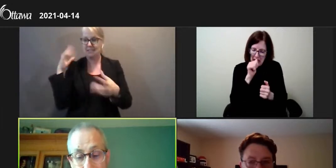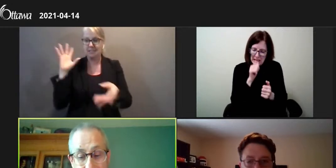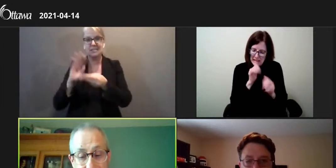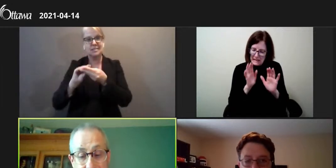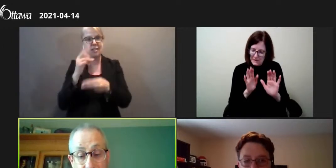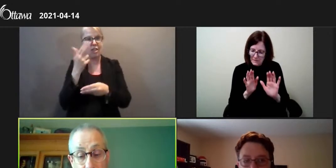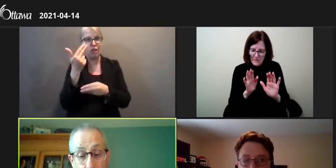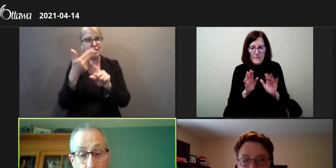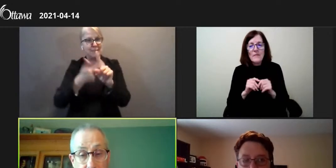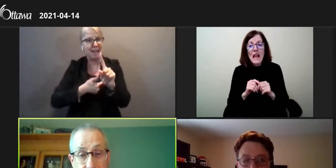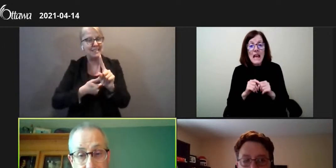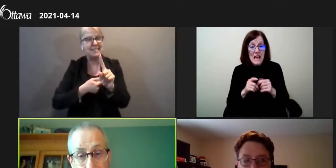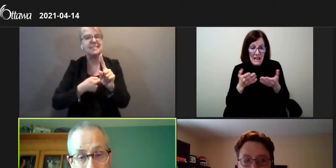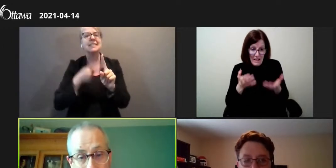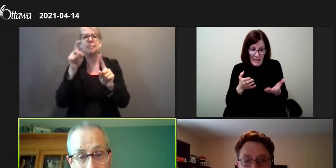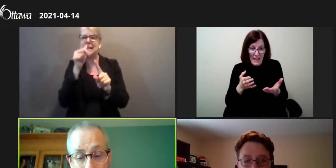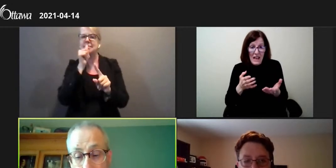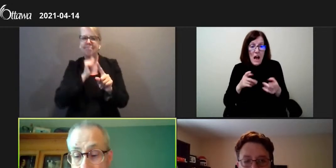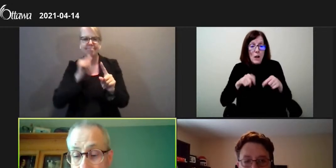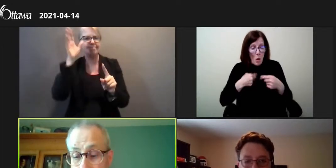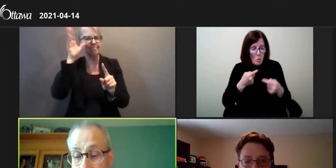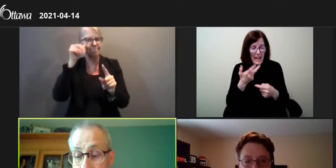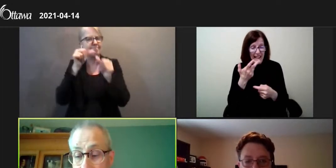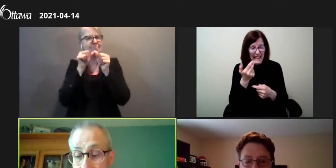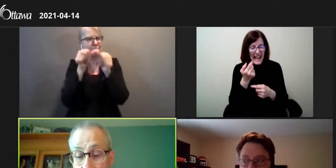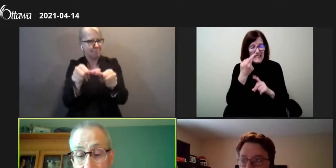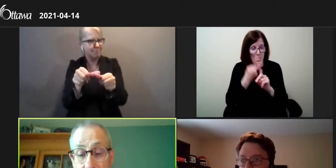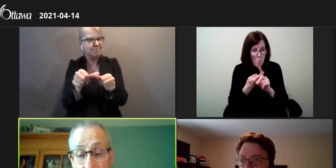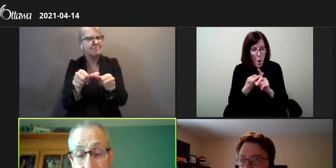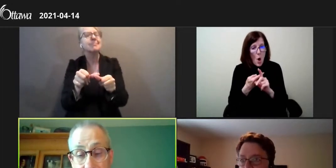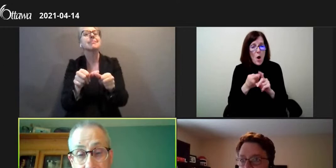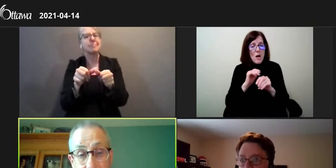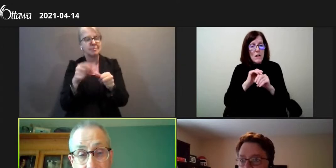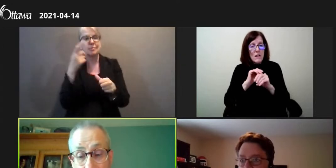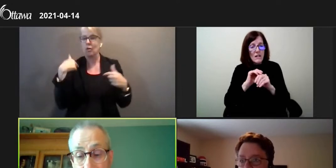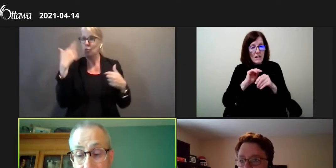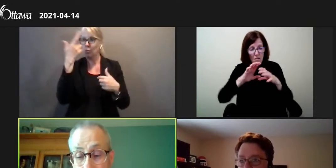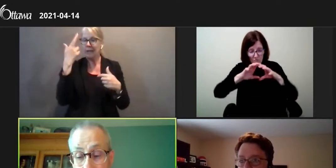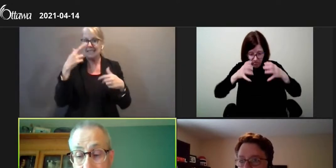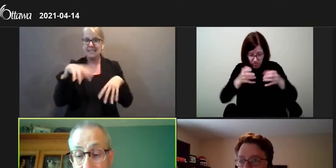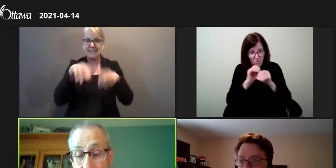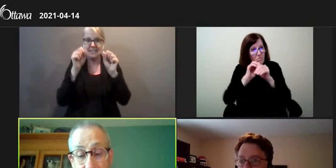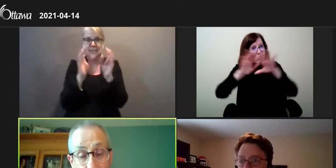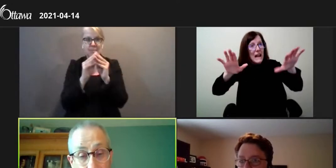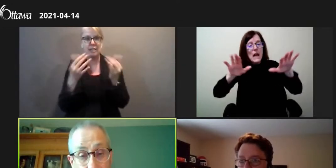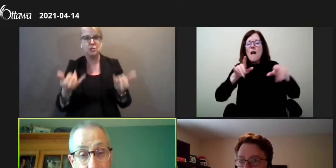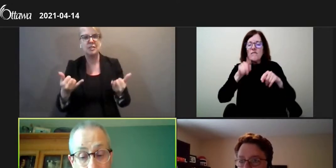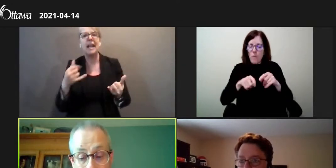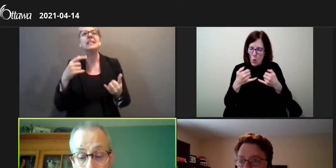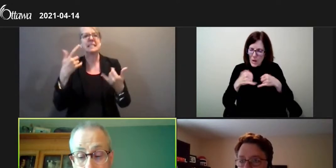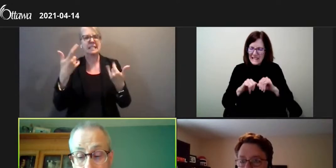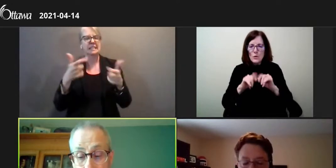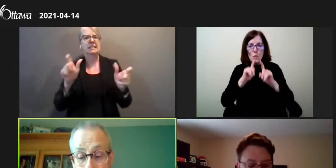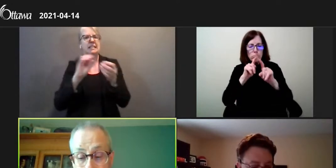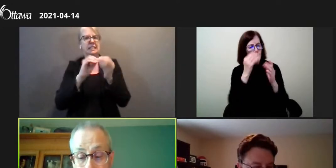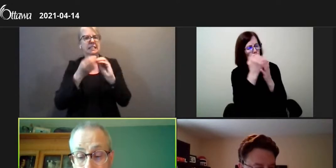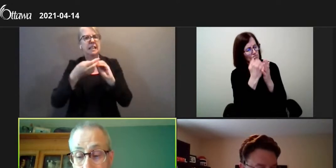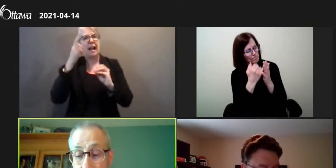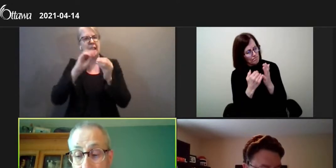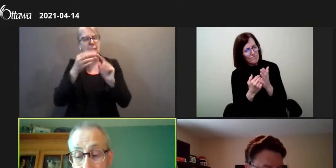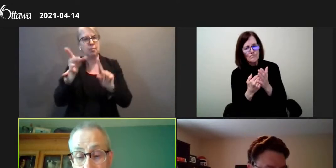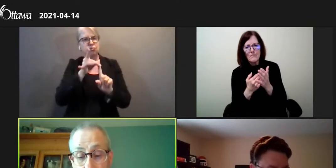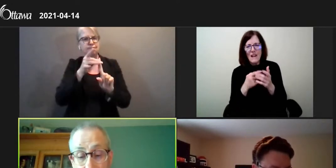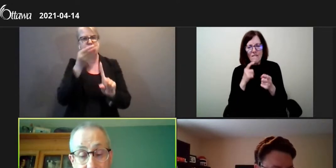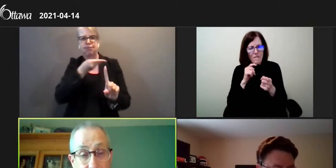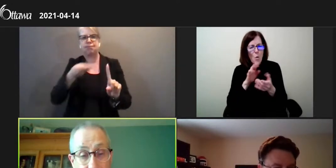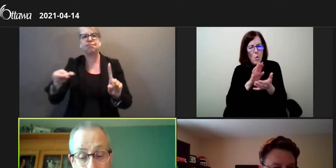we have to stay the course. We are here today because there's a high level of community transmission of the virus in Ottawa. The best